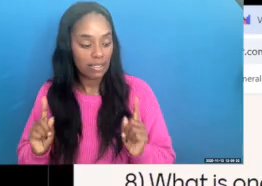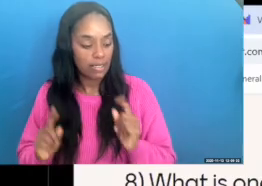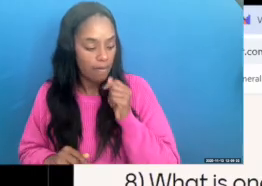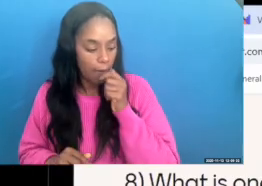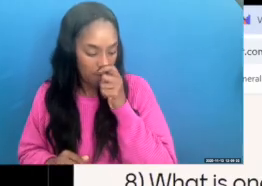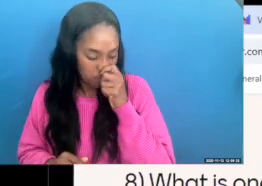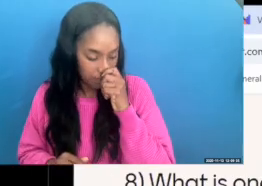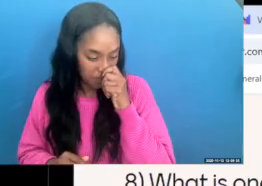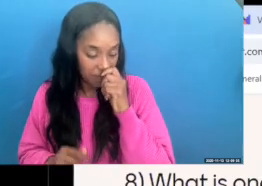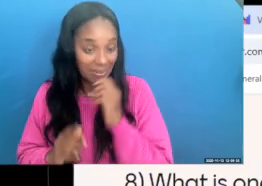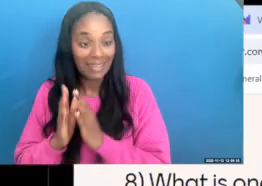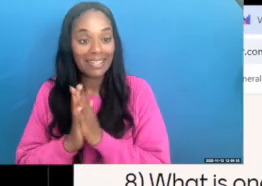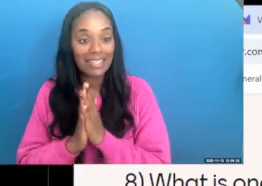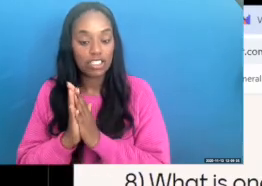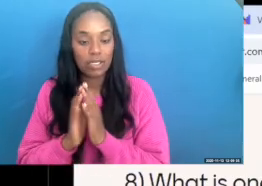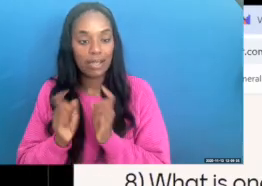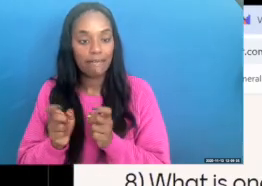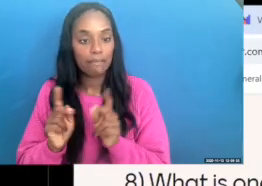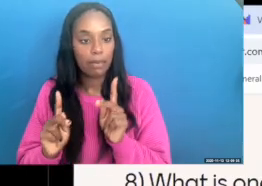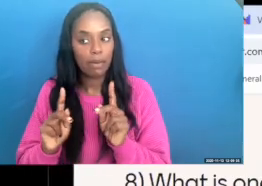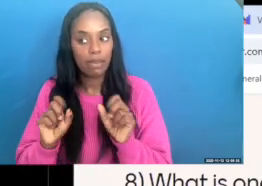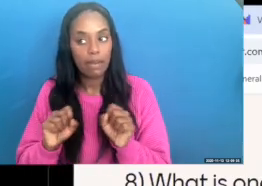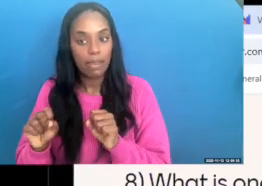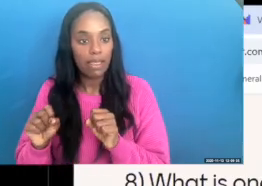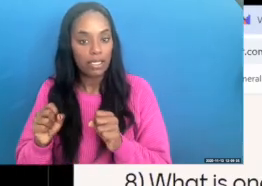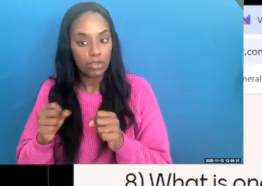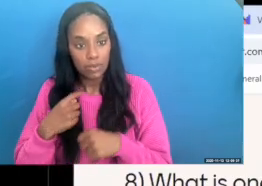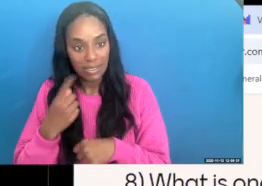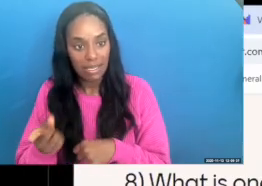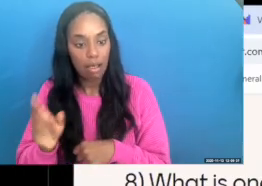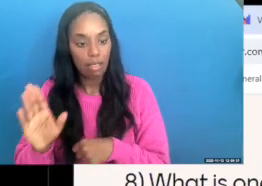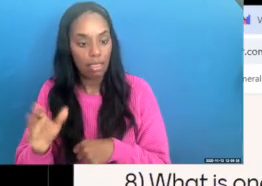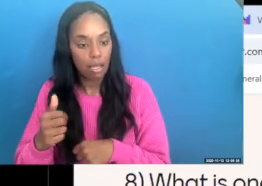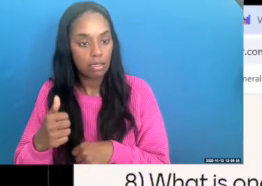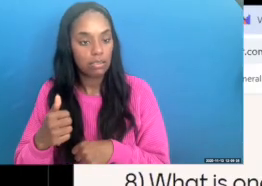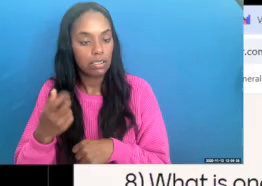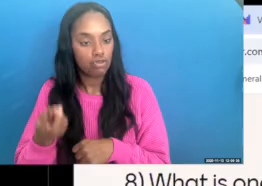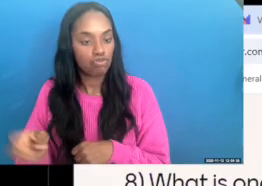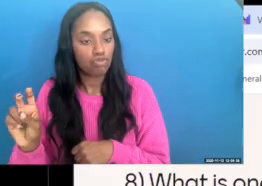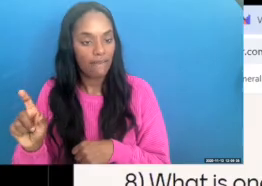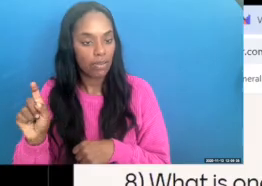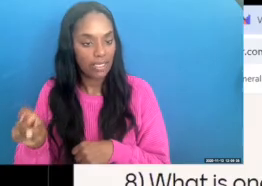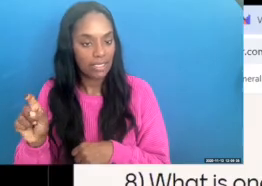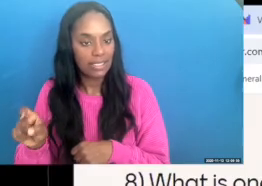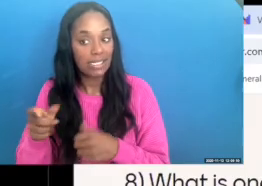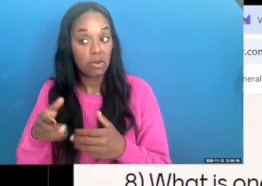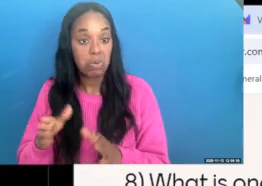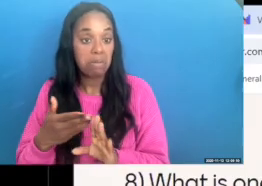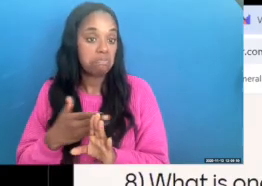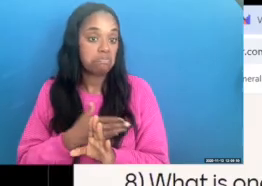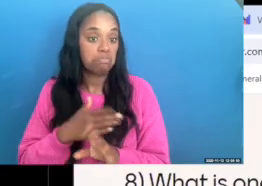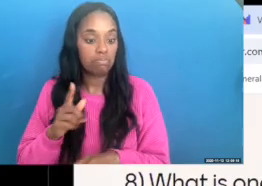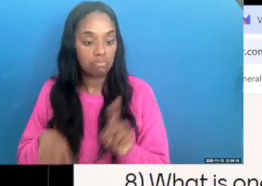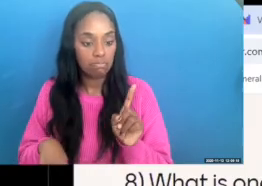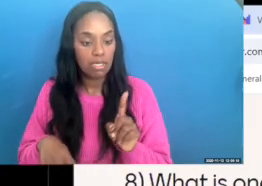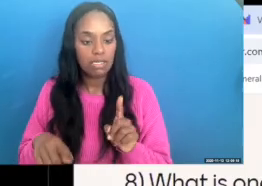to learn. They serve as pilots and experiments and solutions that are the most effective. And these initiatives